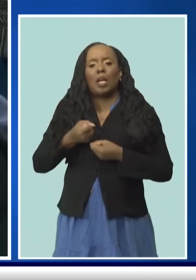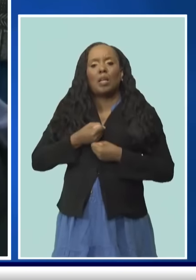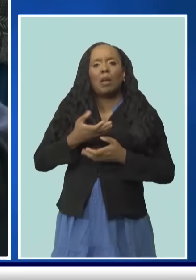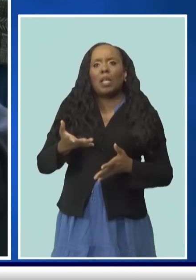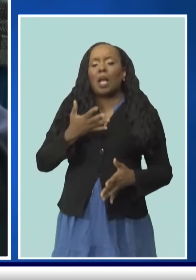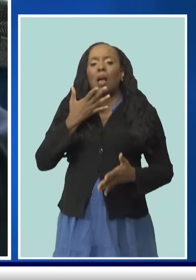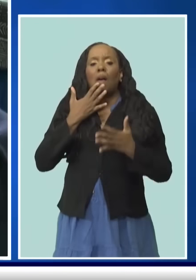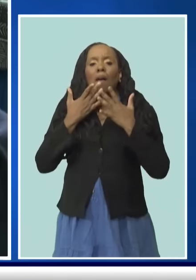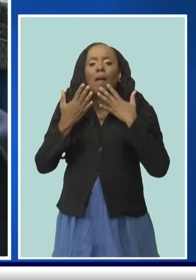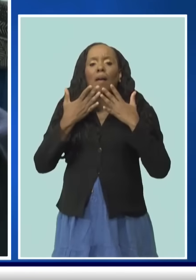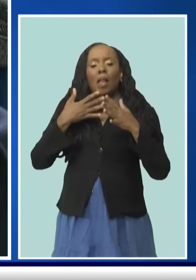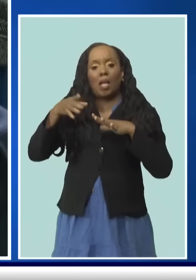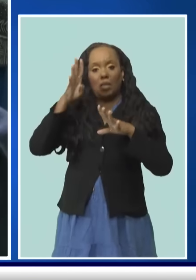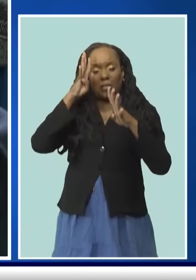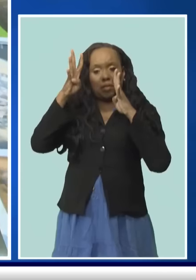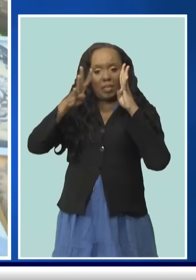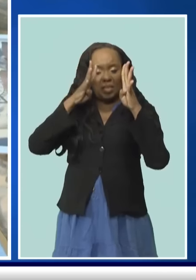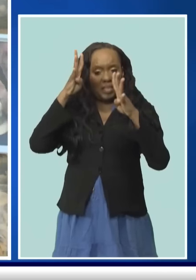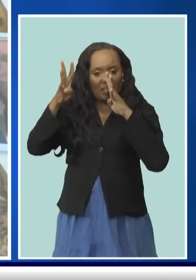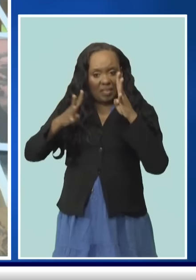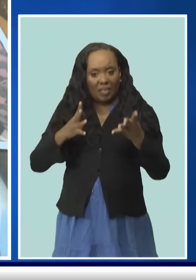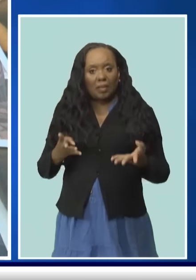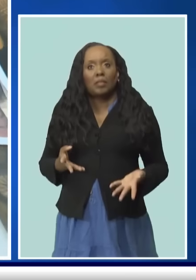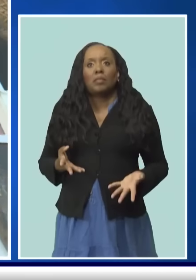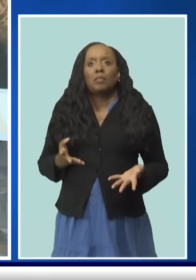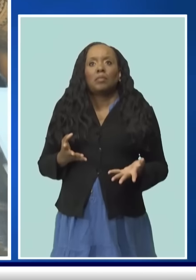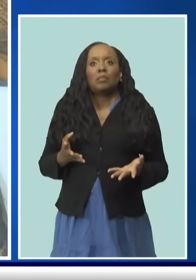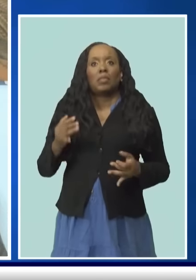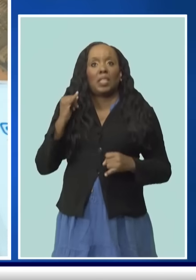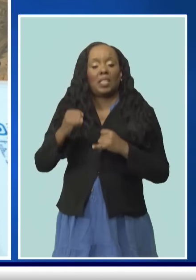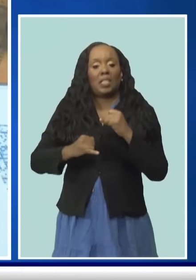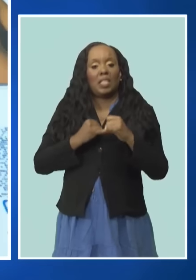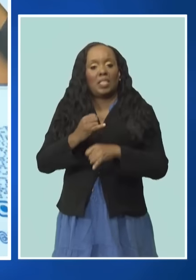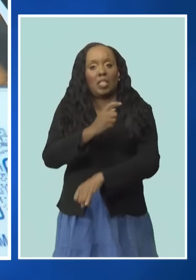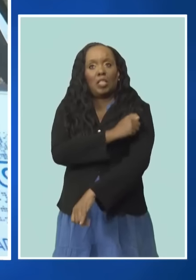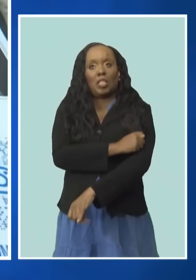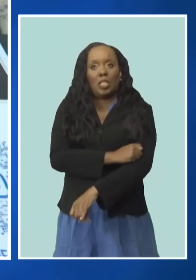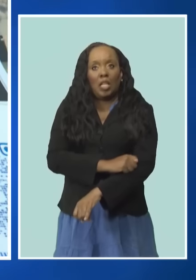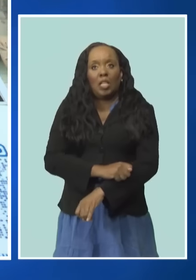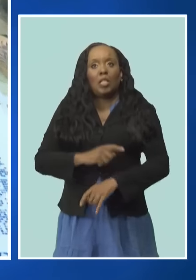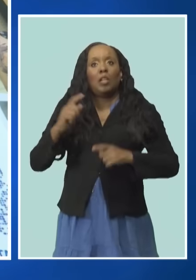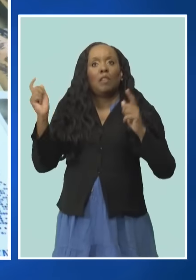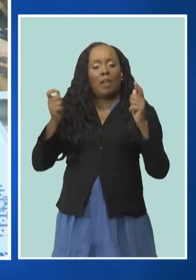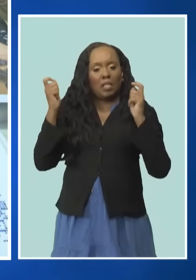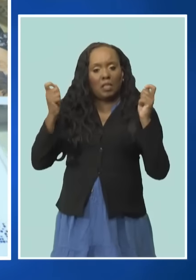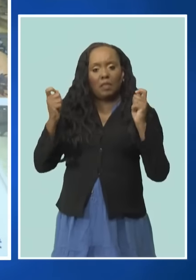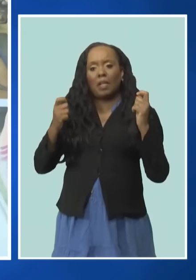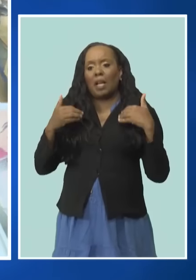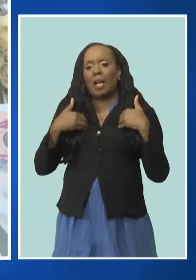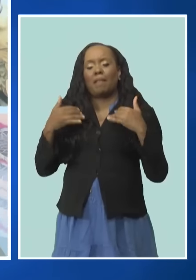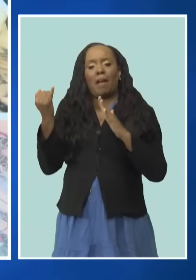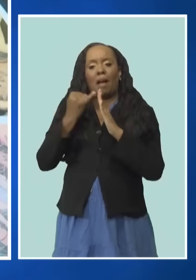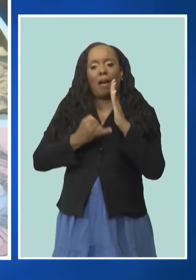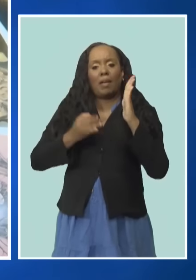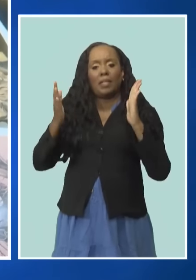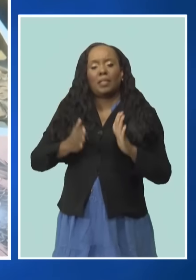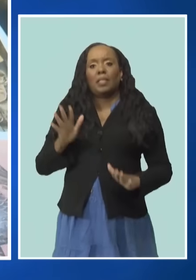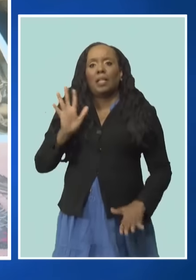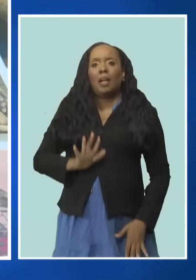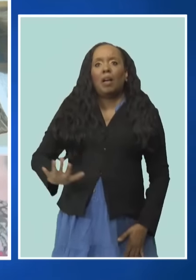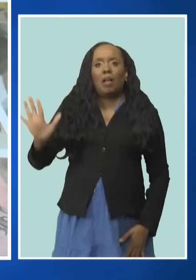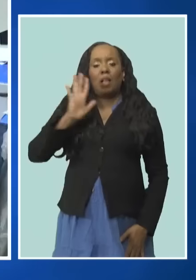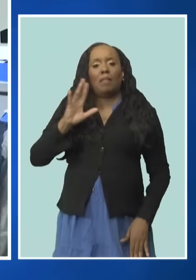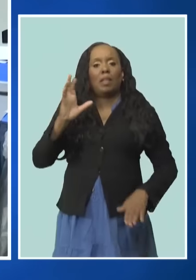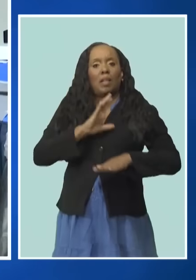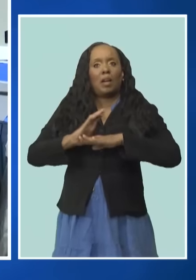color and creativity. The International Tattoo Fest is back, bringing together artists from across the